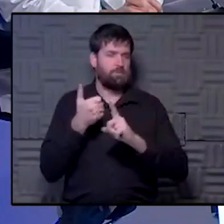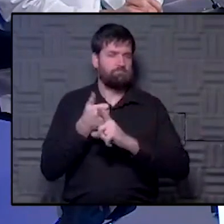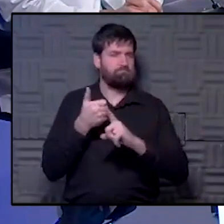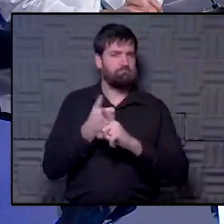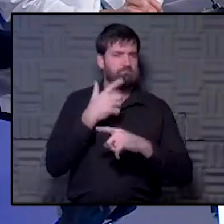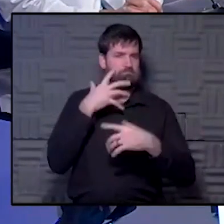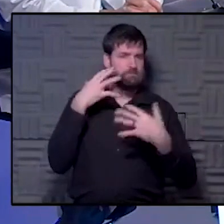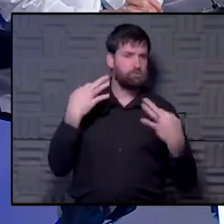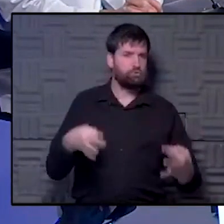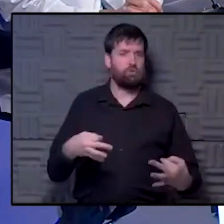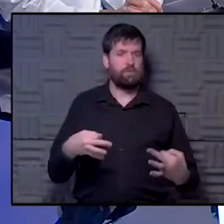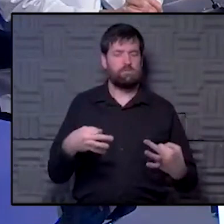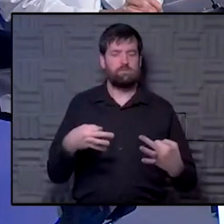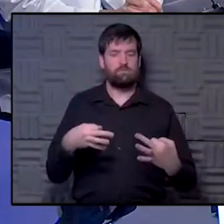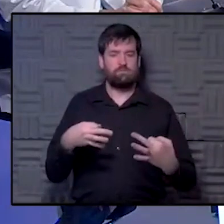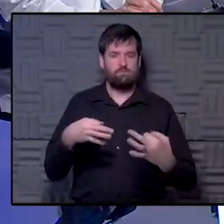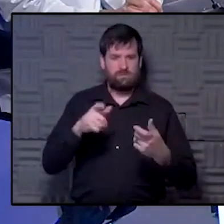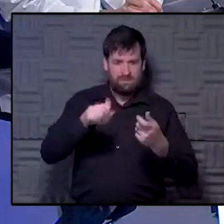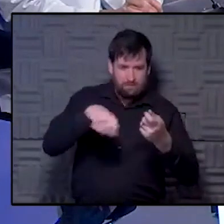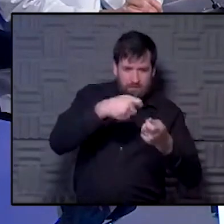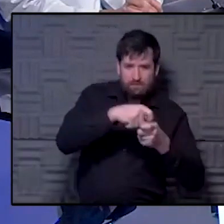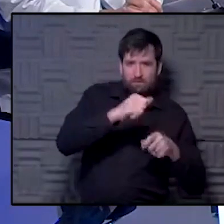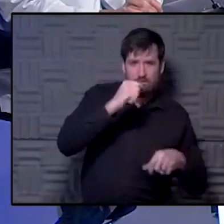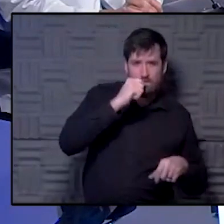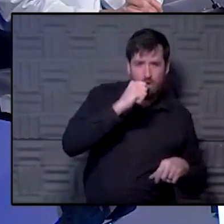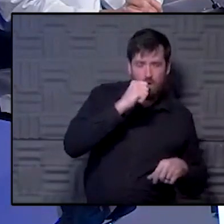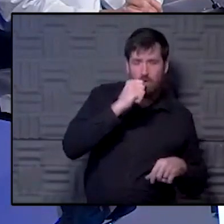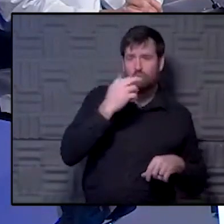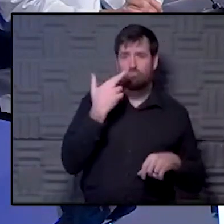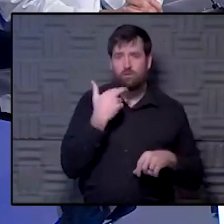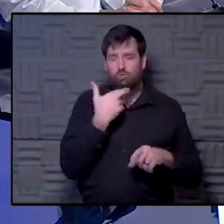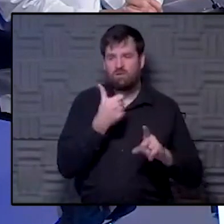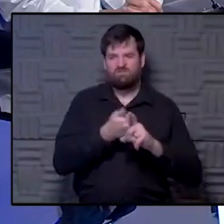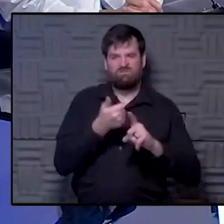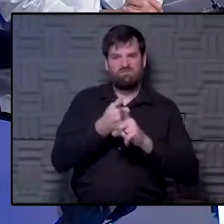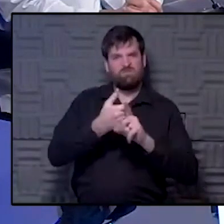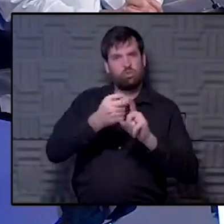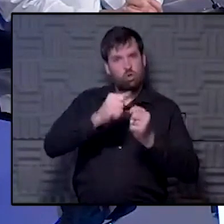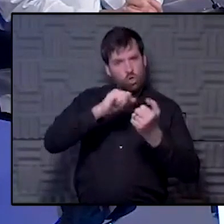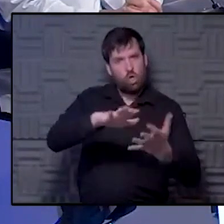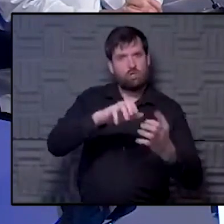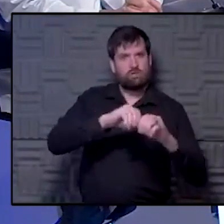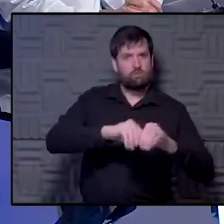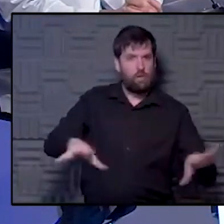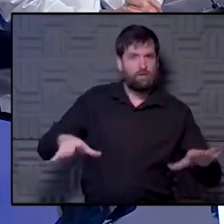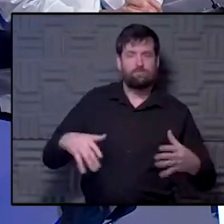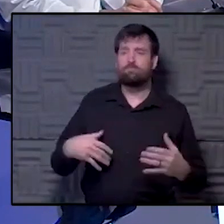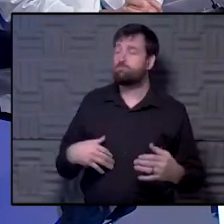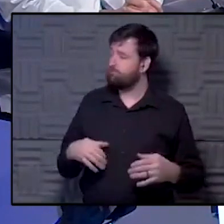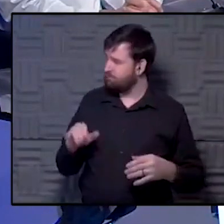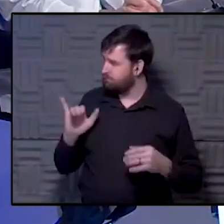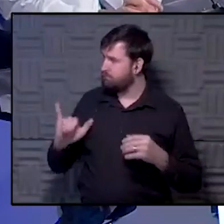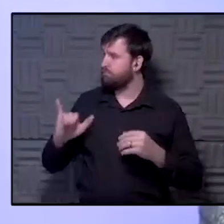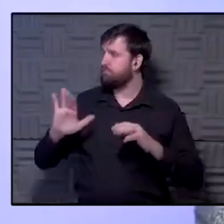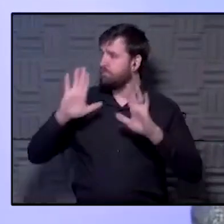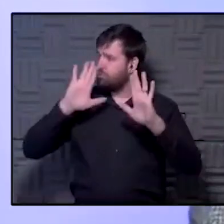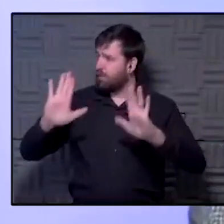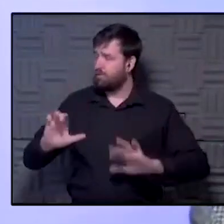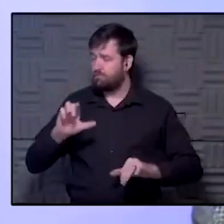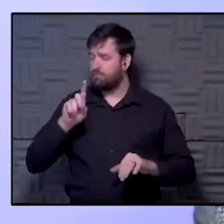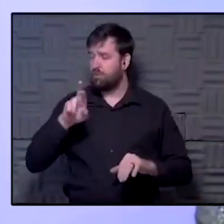determine whether a particular bar or restaurant is a source of spread? Oh, great one. All right, Dr. Greiner.